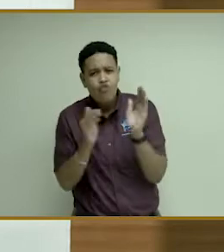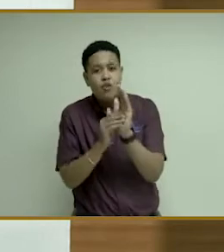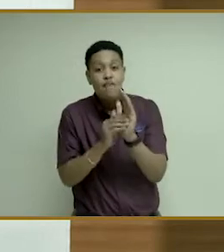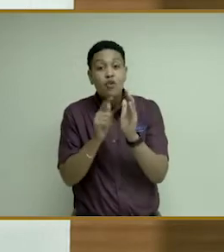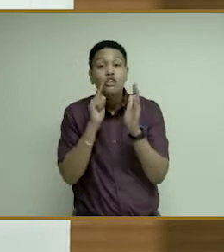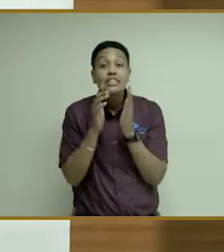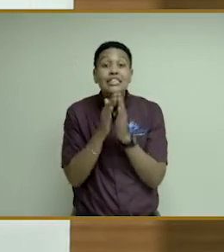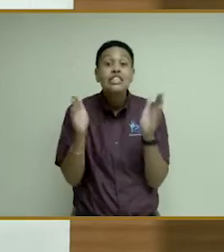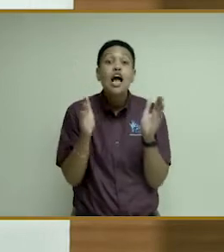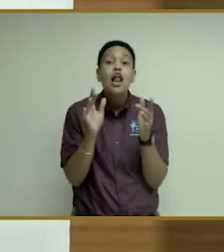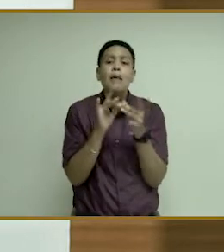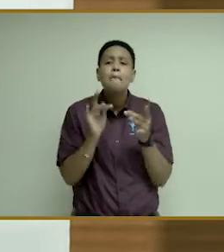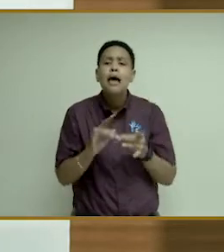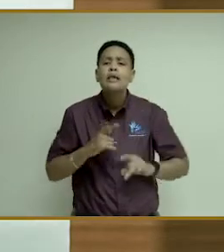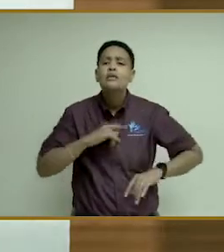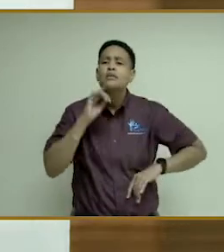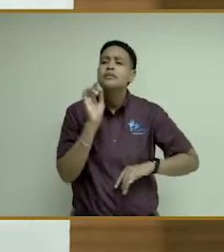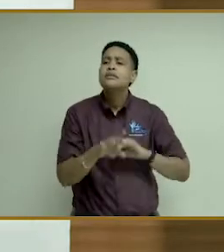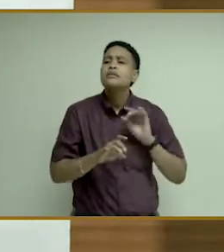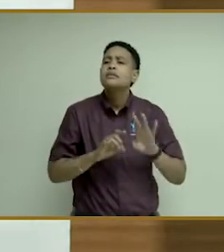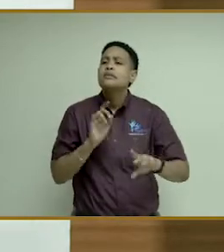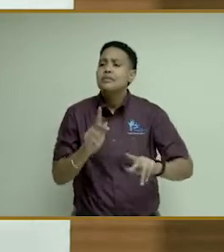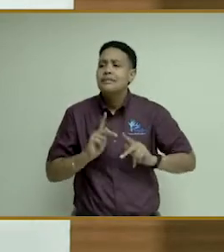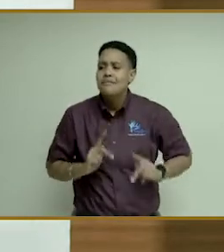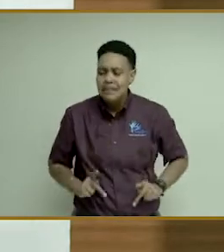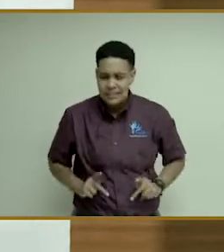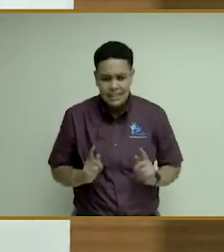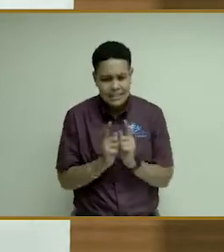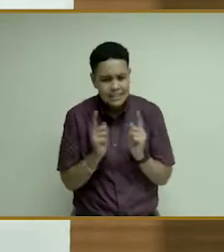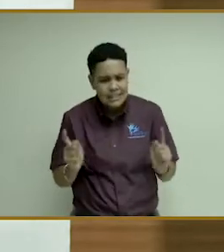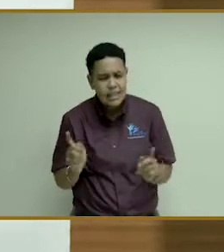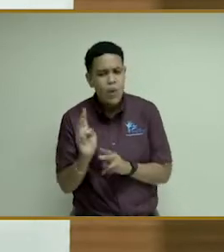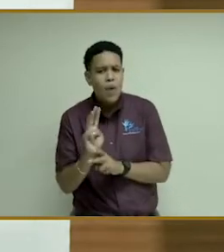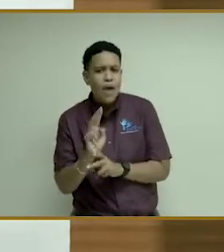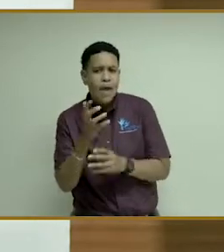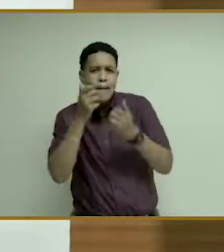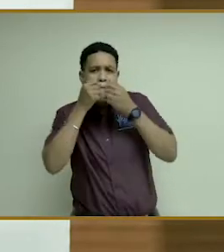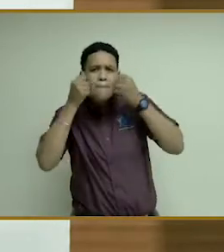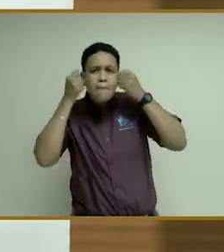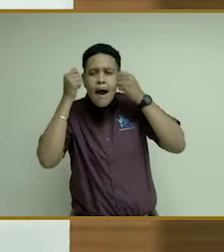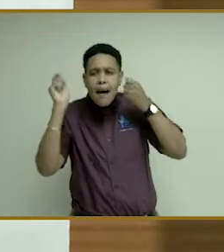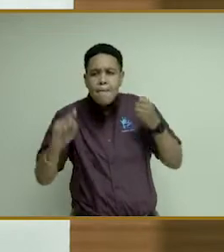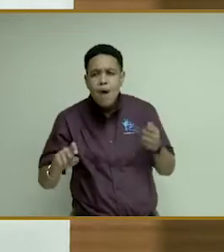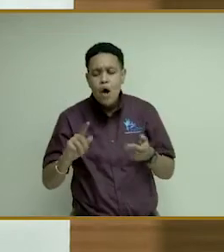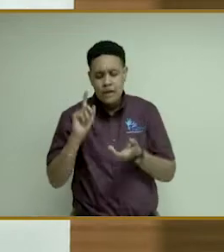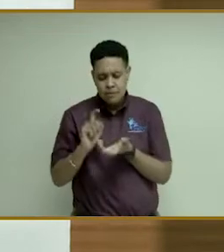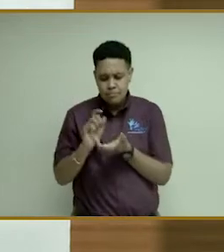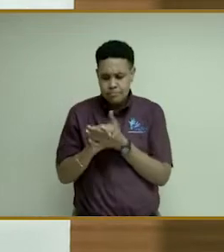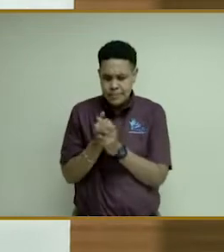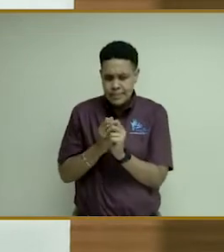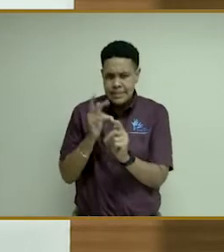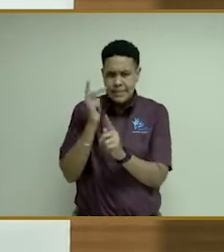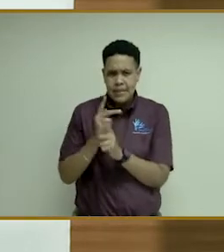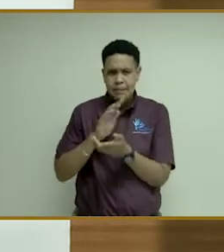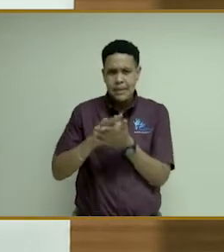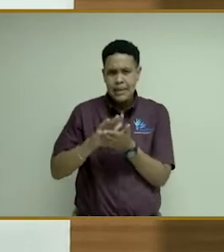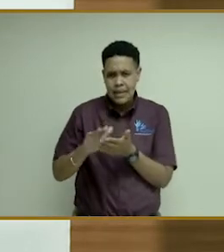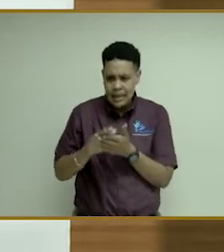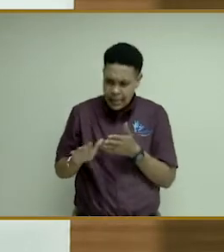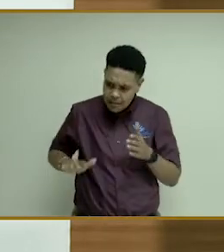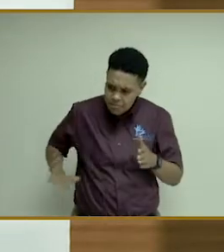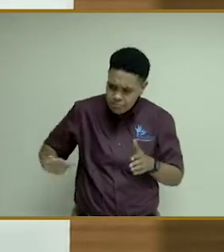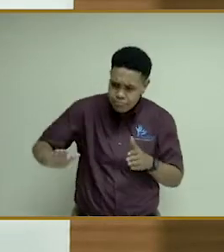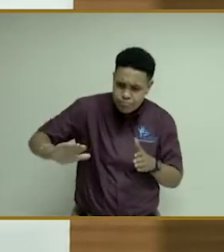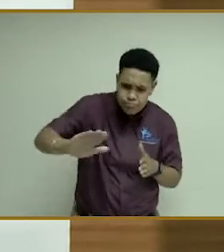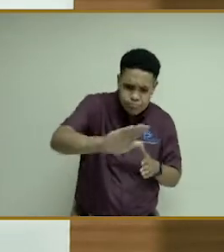that we have been pushing around. Physical distancing, wearing of masks, sanitizing, cleaning surfaces, and